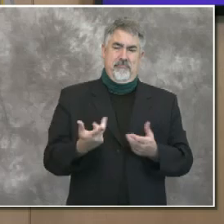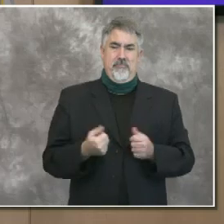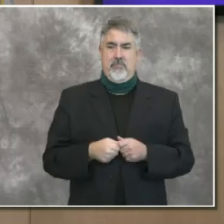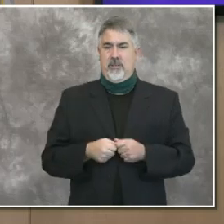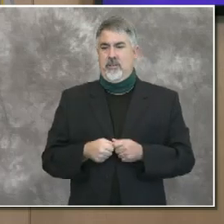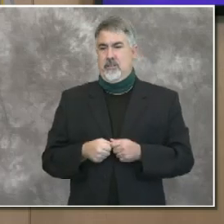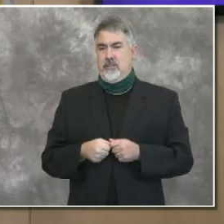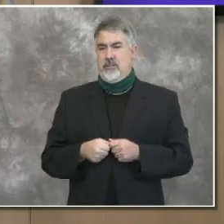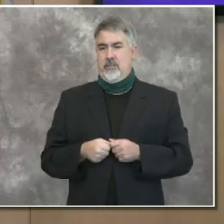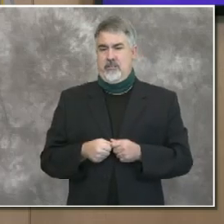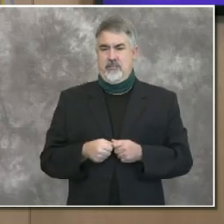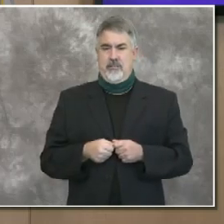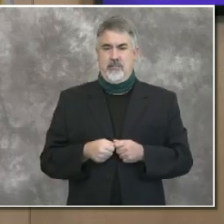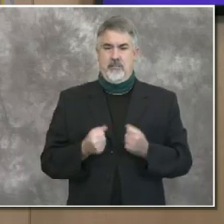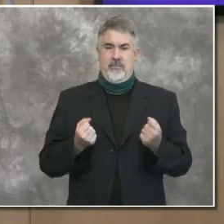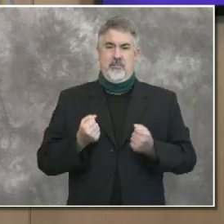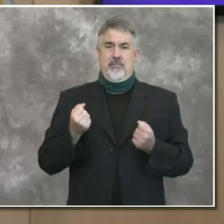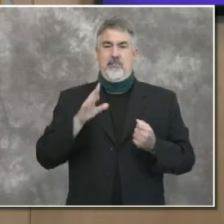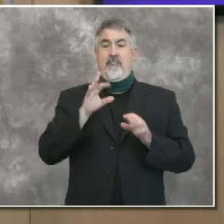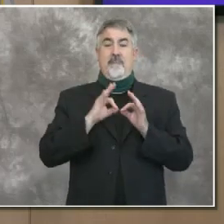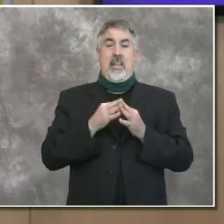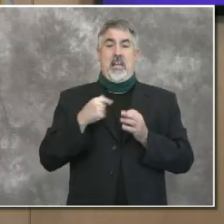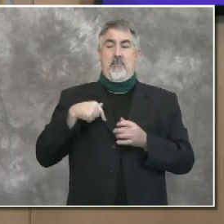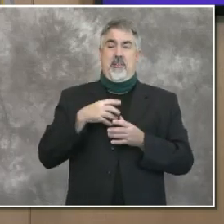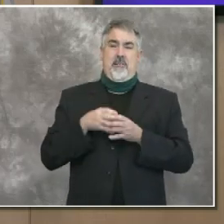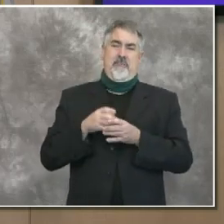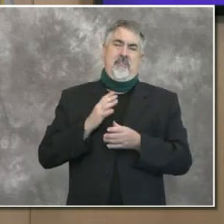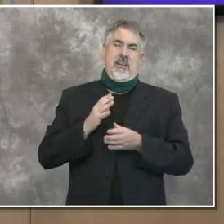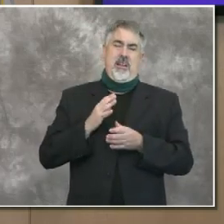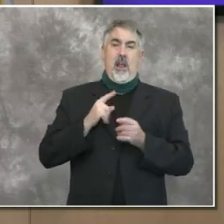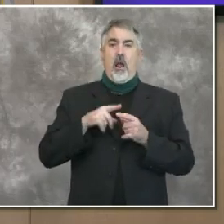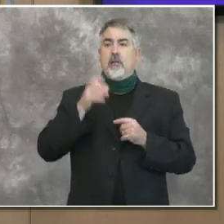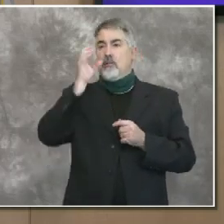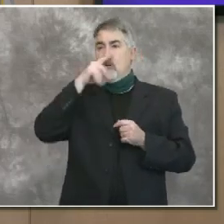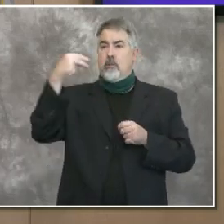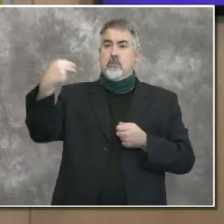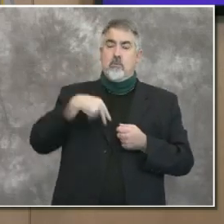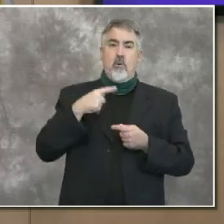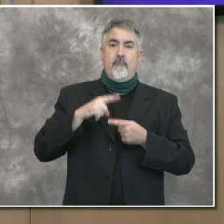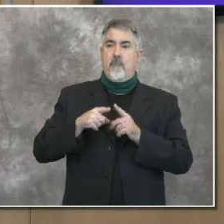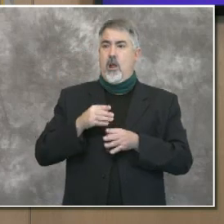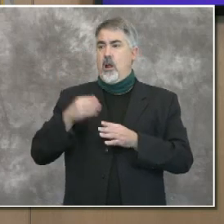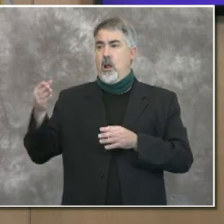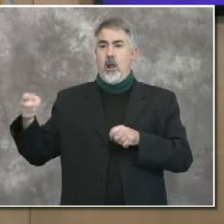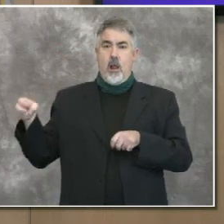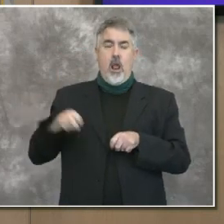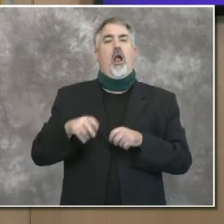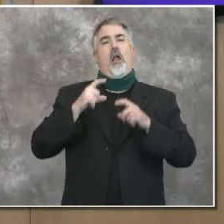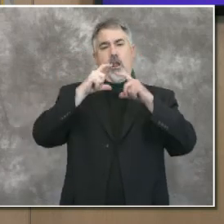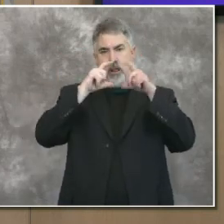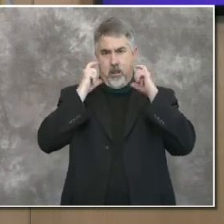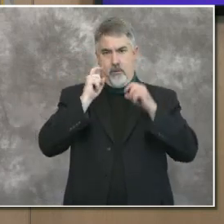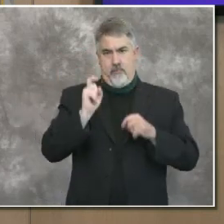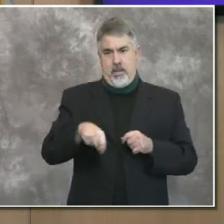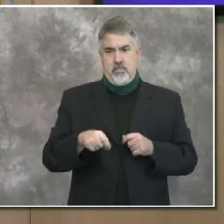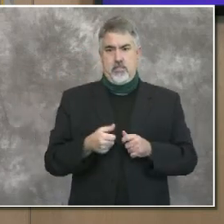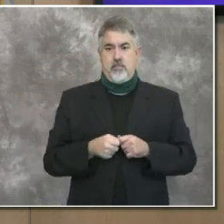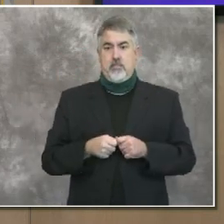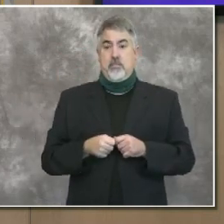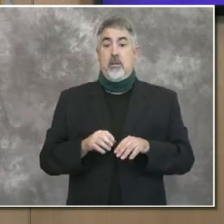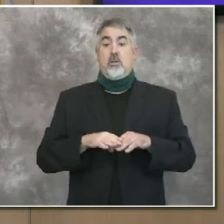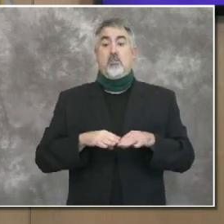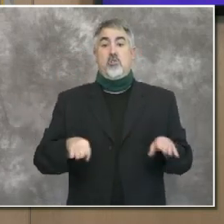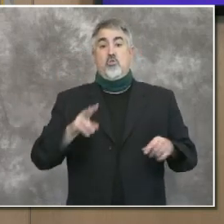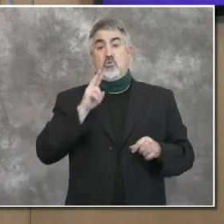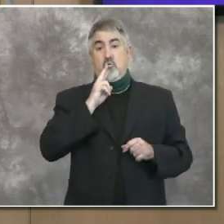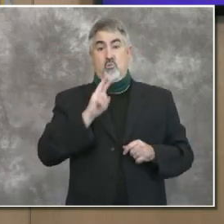in a car alone or with members of your same household, you don't need to be covered. We don't advocate having facial coverings for children under 2, and that's per guidance